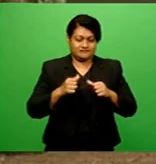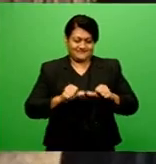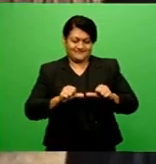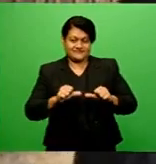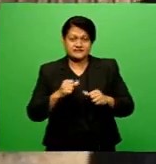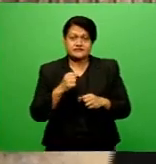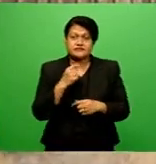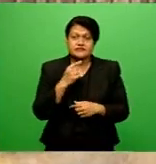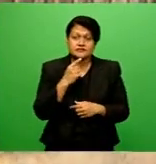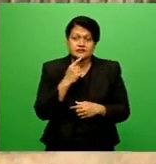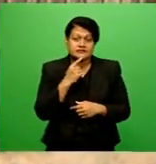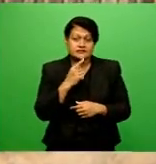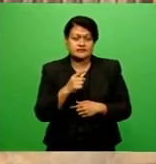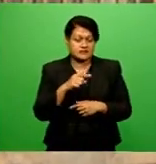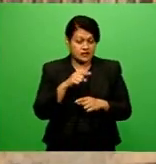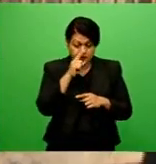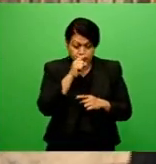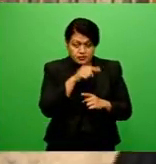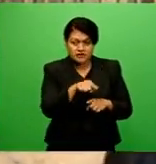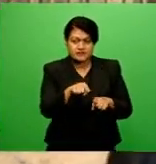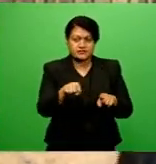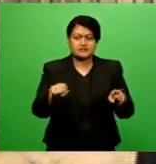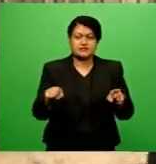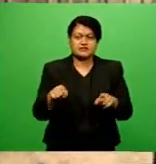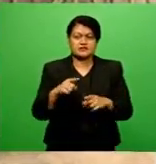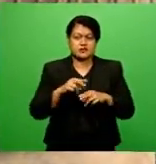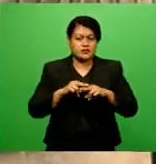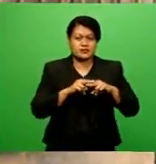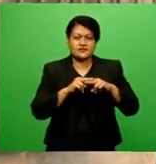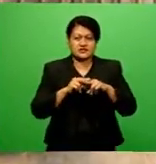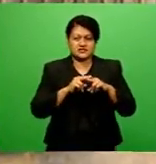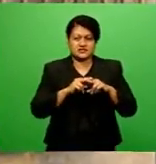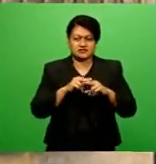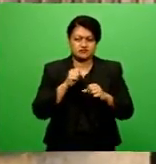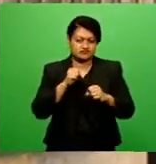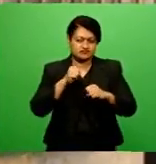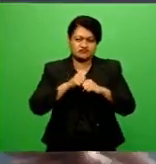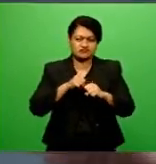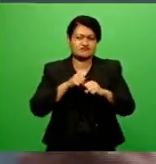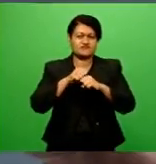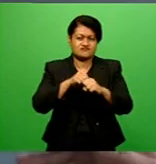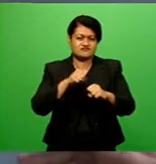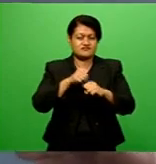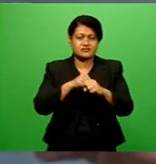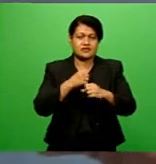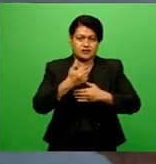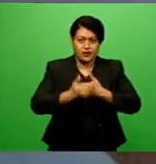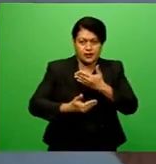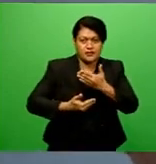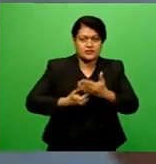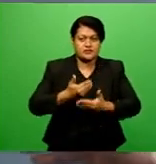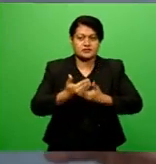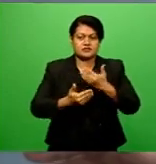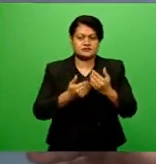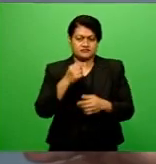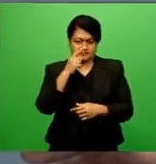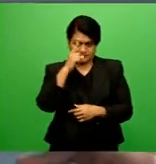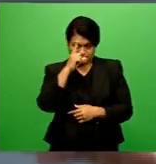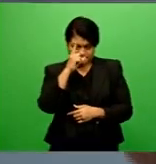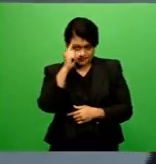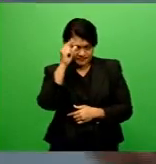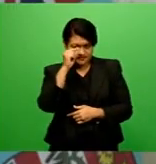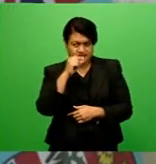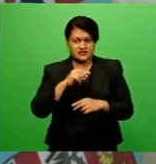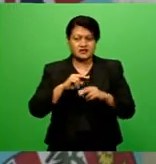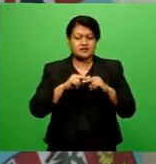must recognize that Fijians have fought on day after day. Fijian businesses and families that count on them are still